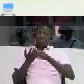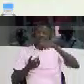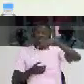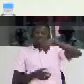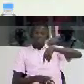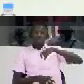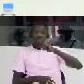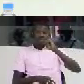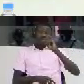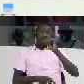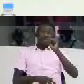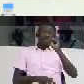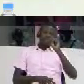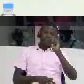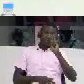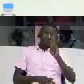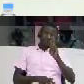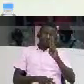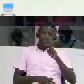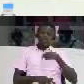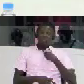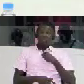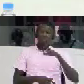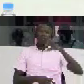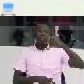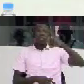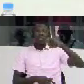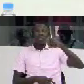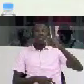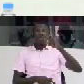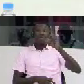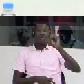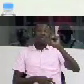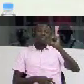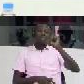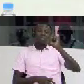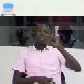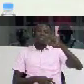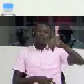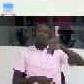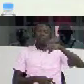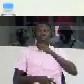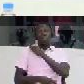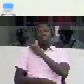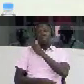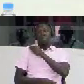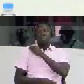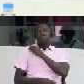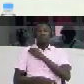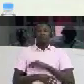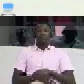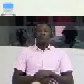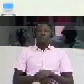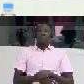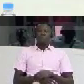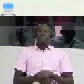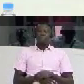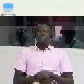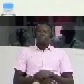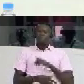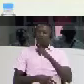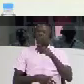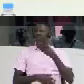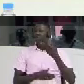PIU as the RSM. I went to the PIU as the RSM. Did you have any particular position at the Banjul